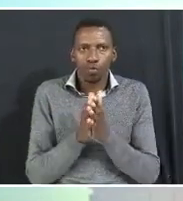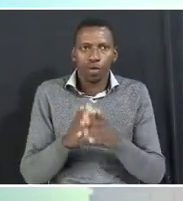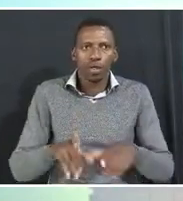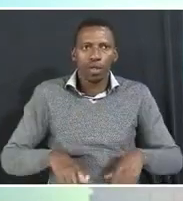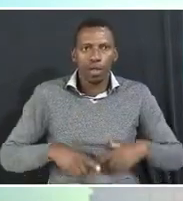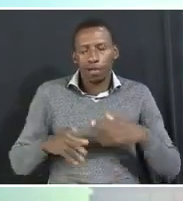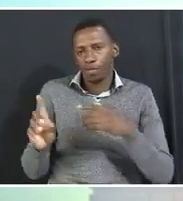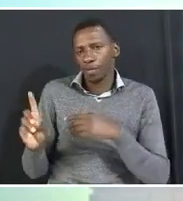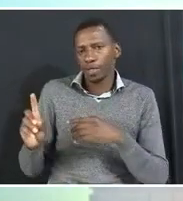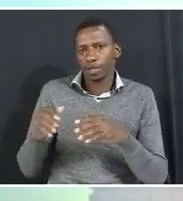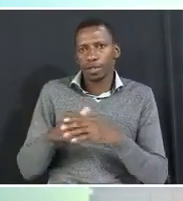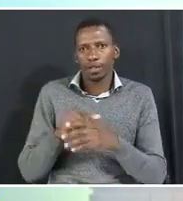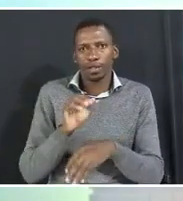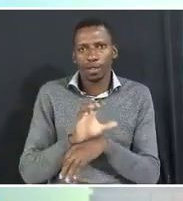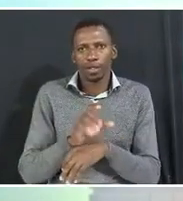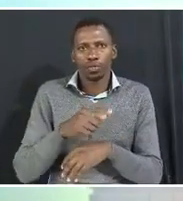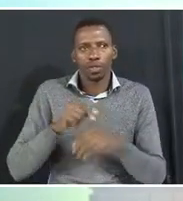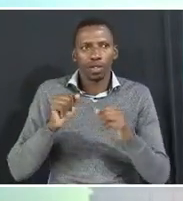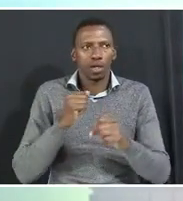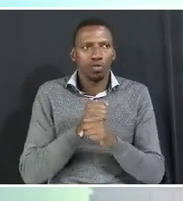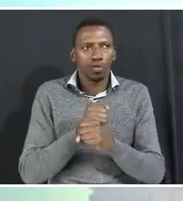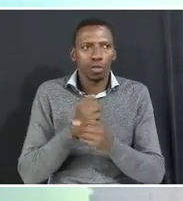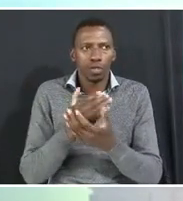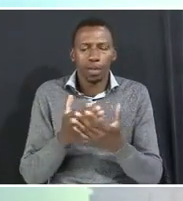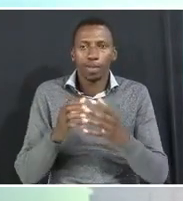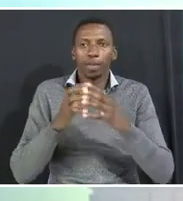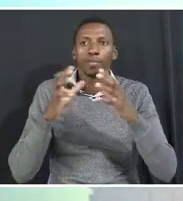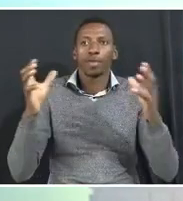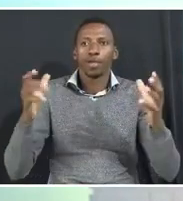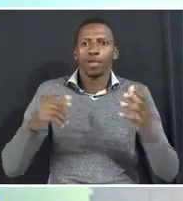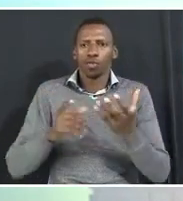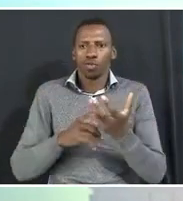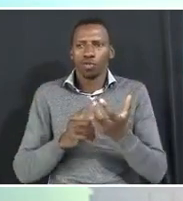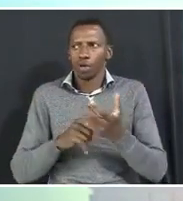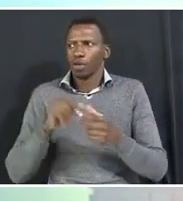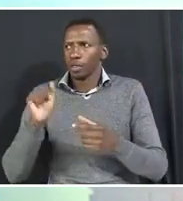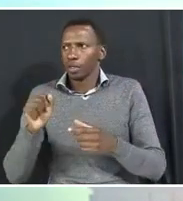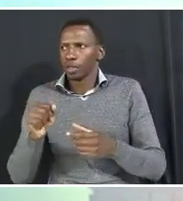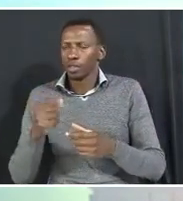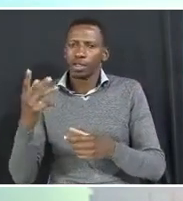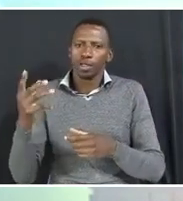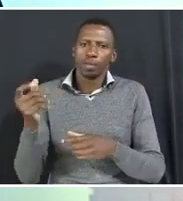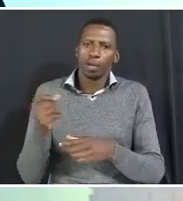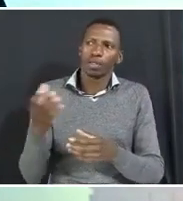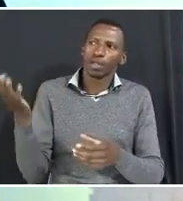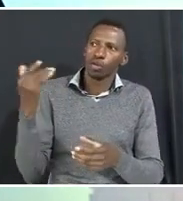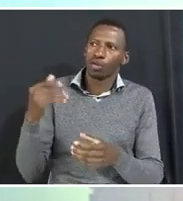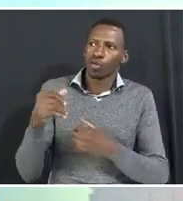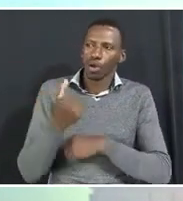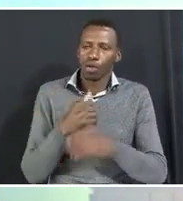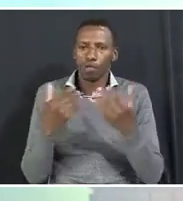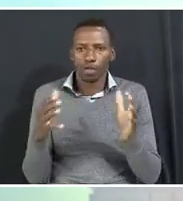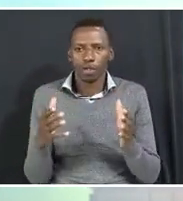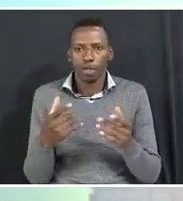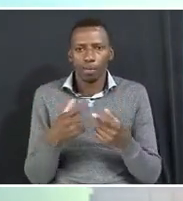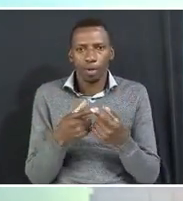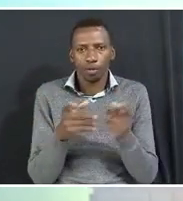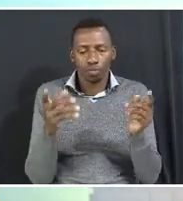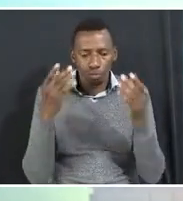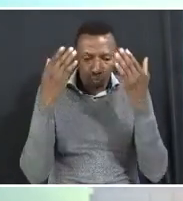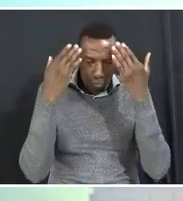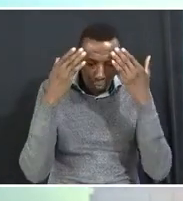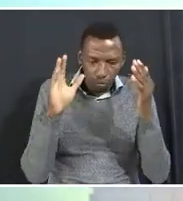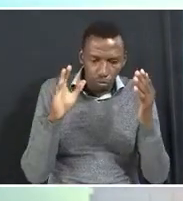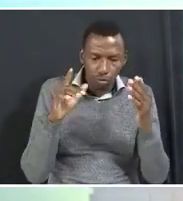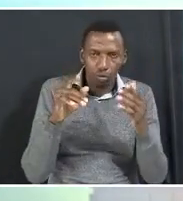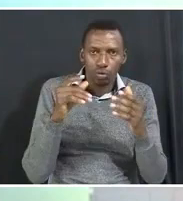We could do something big and we count that, okay, we did it. 3 months ago, we did it. Not knowing and not realizing